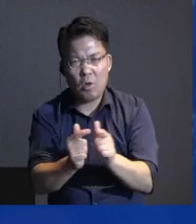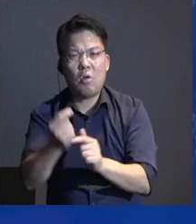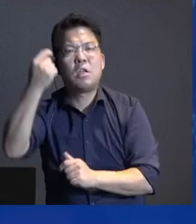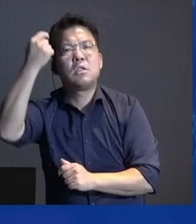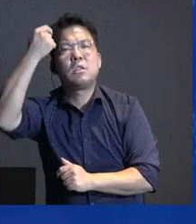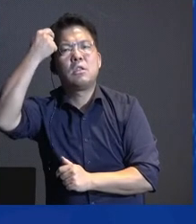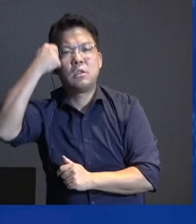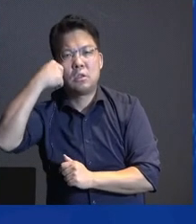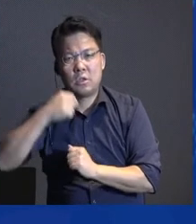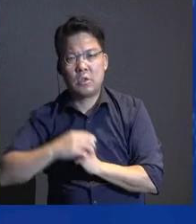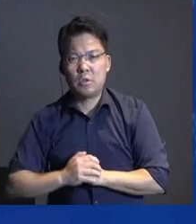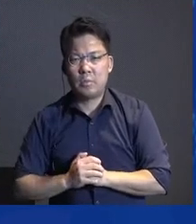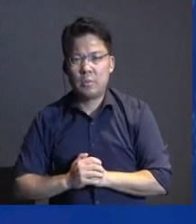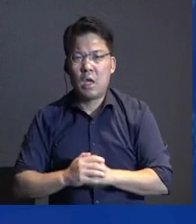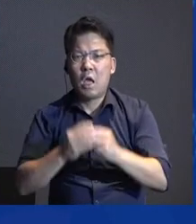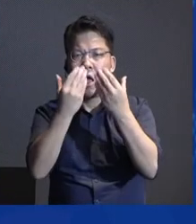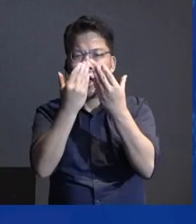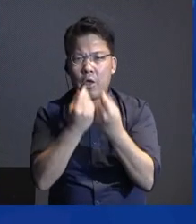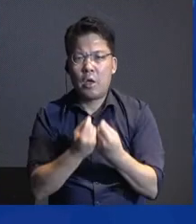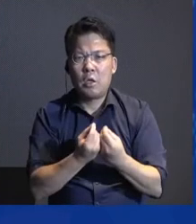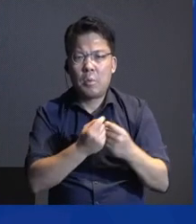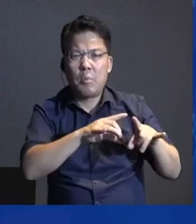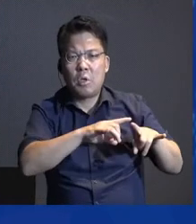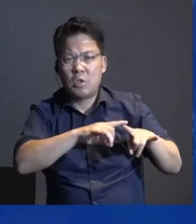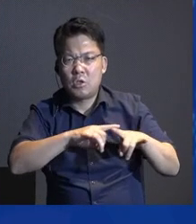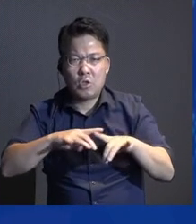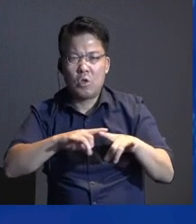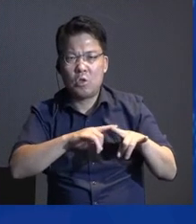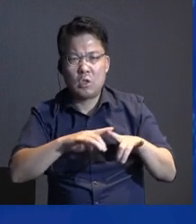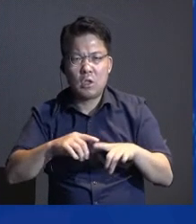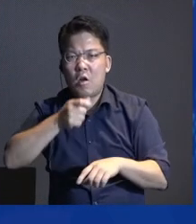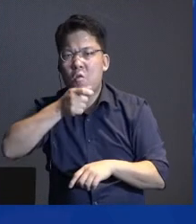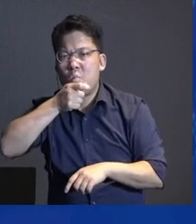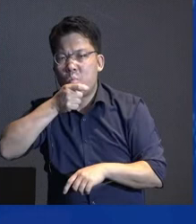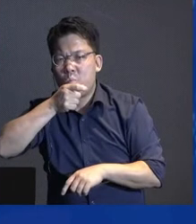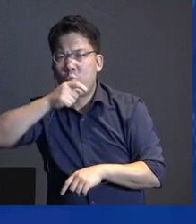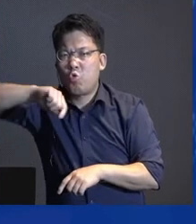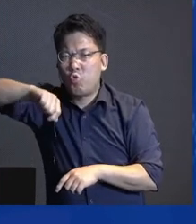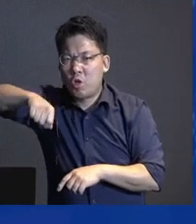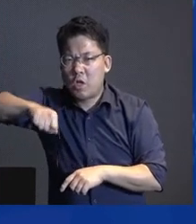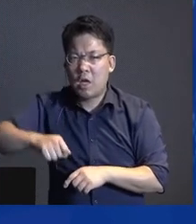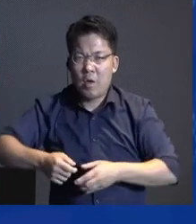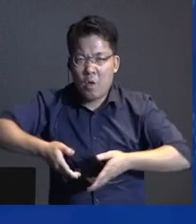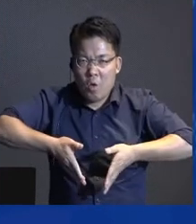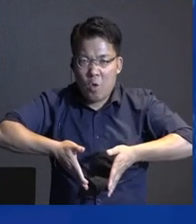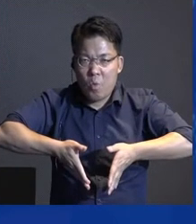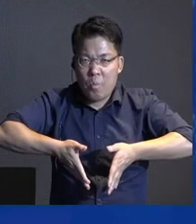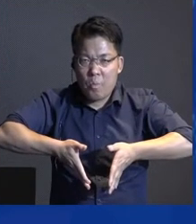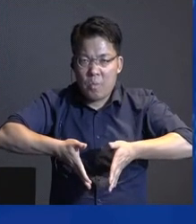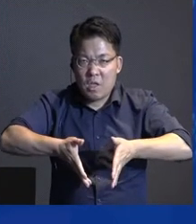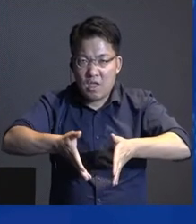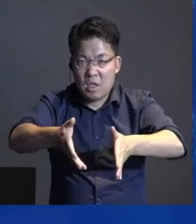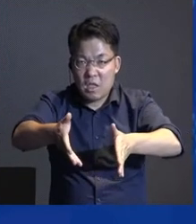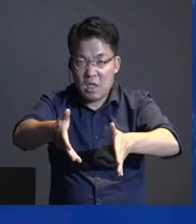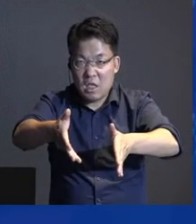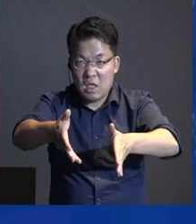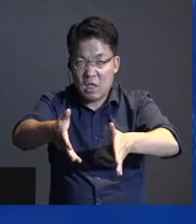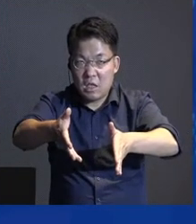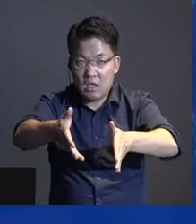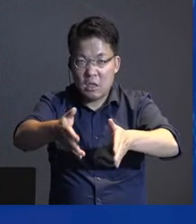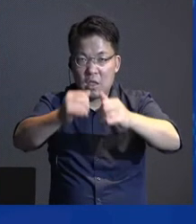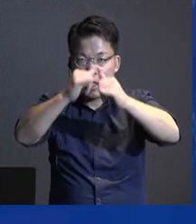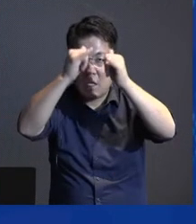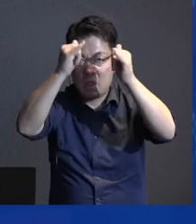infrastructure such as electricity, water and road was swept away by the